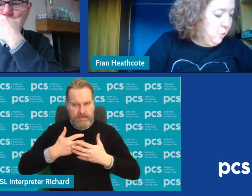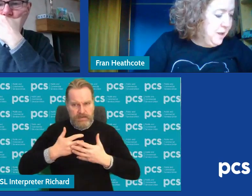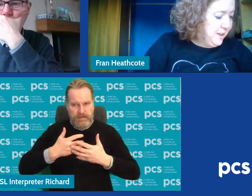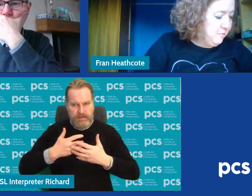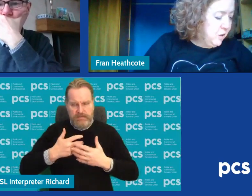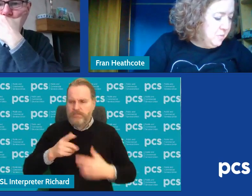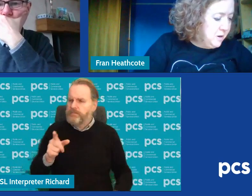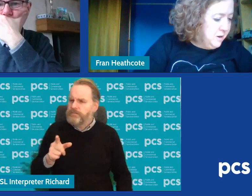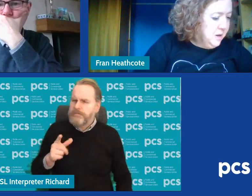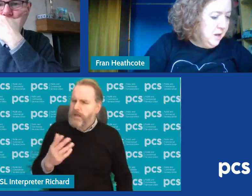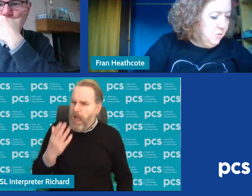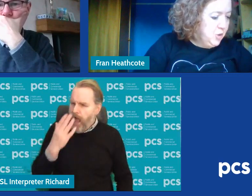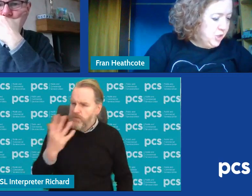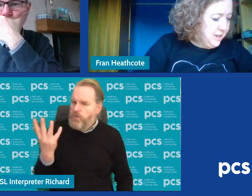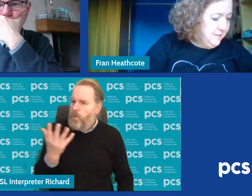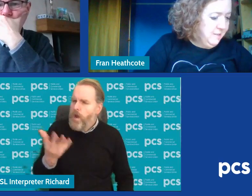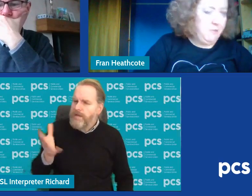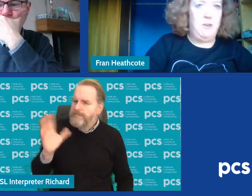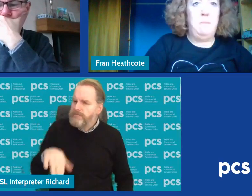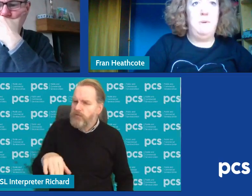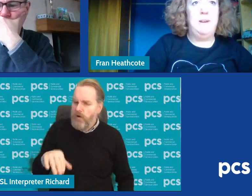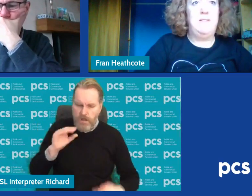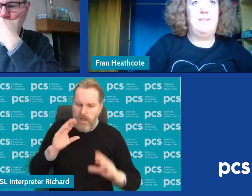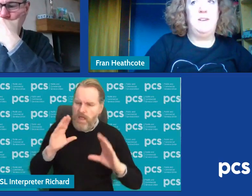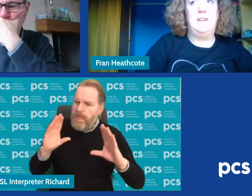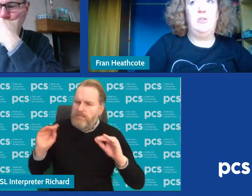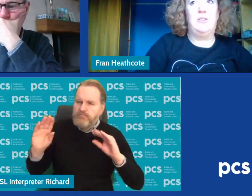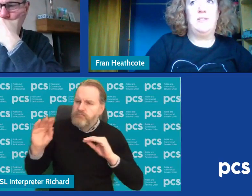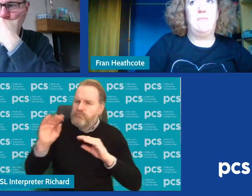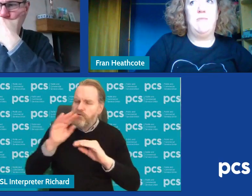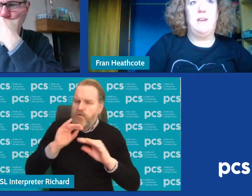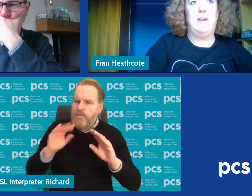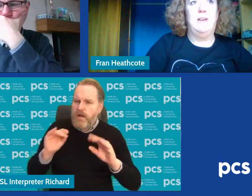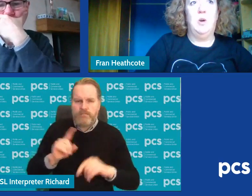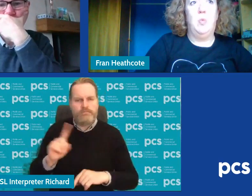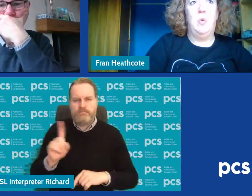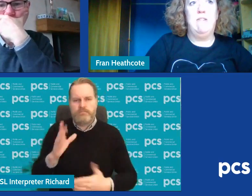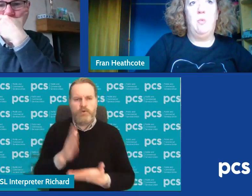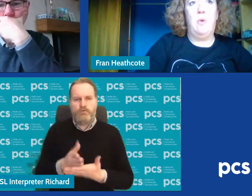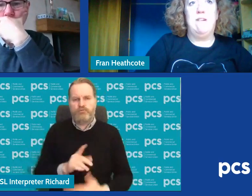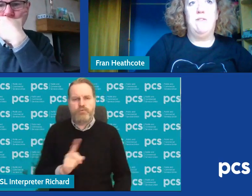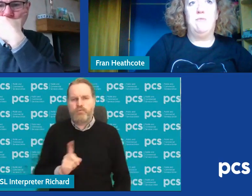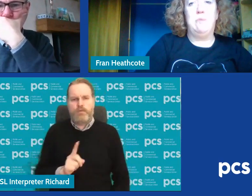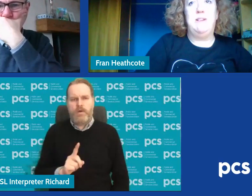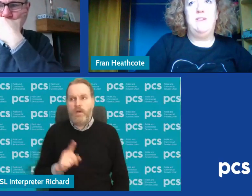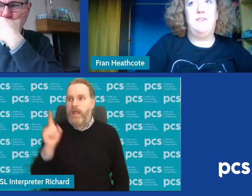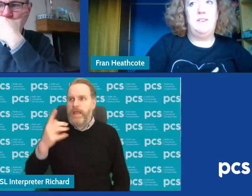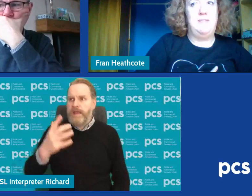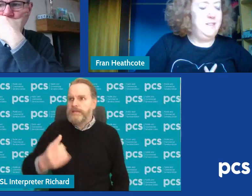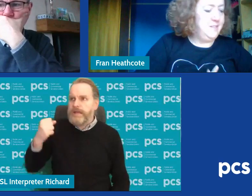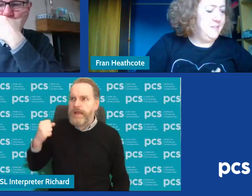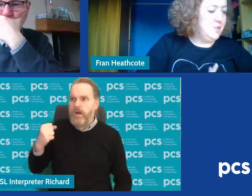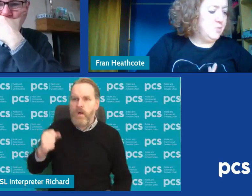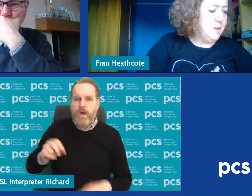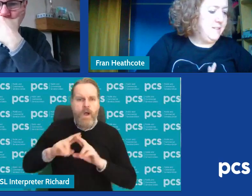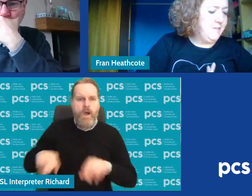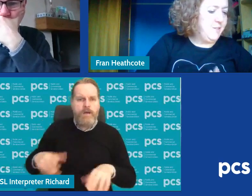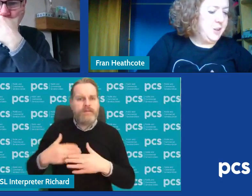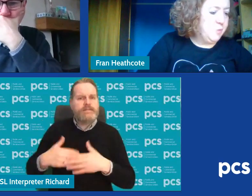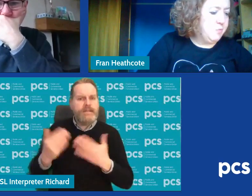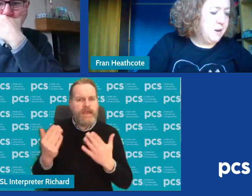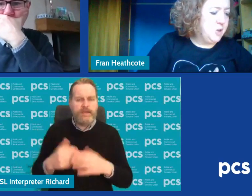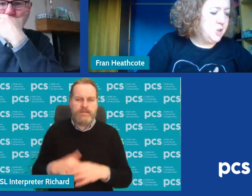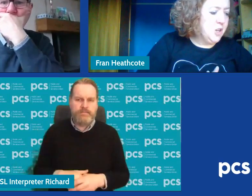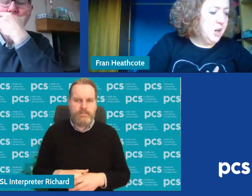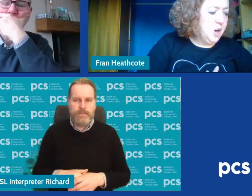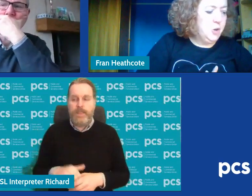Jeff, or where that rumour originated from, but it's certainly not something we're aware of. Probably in the first instance, raise it via